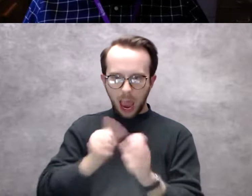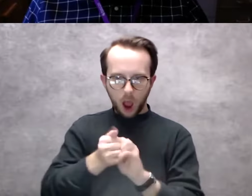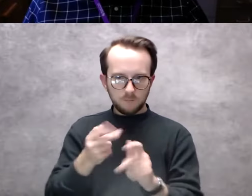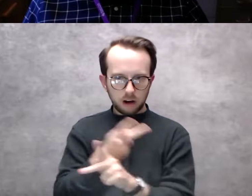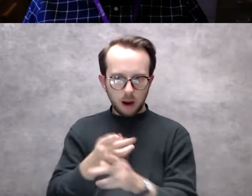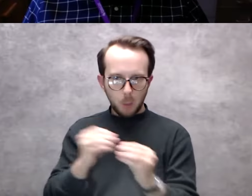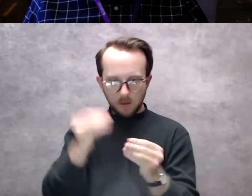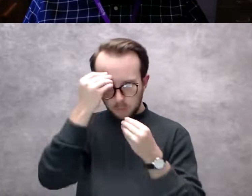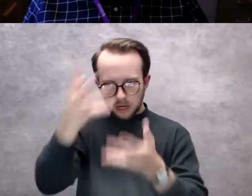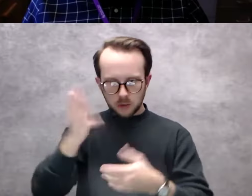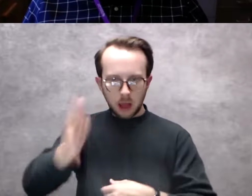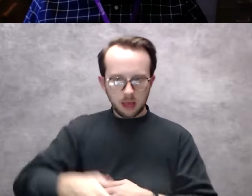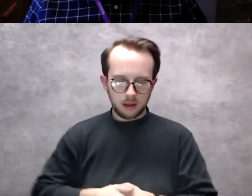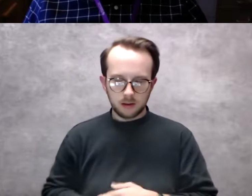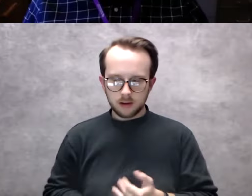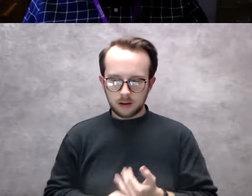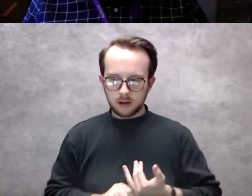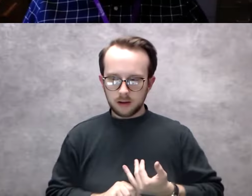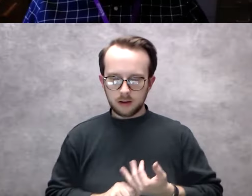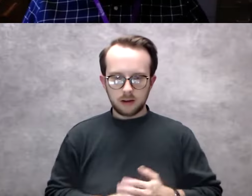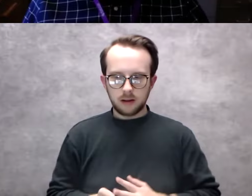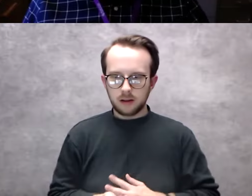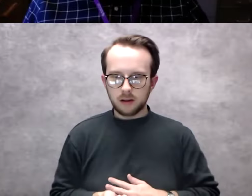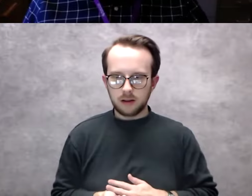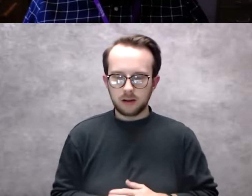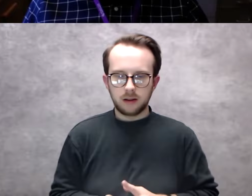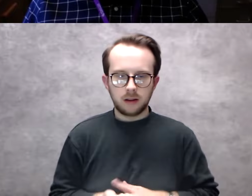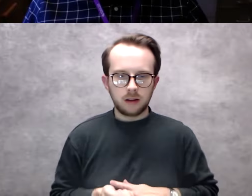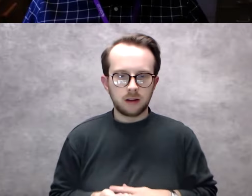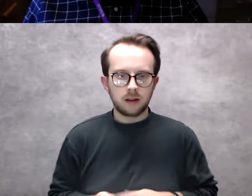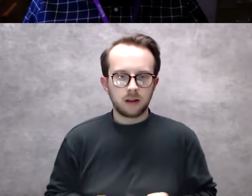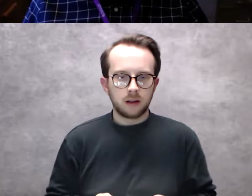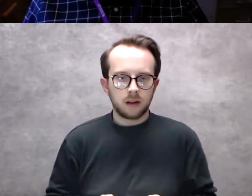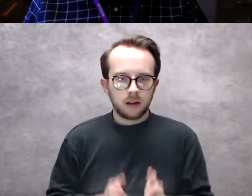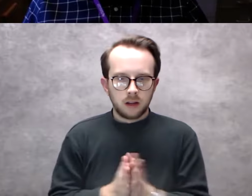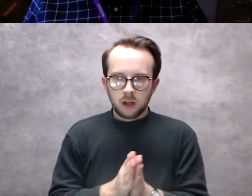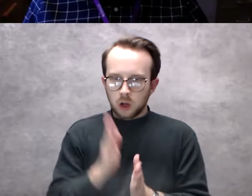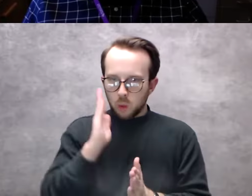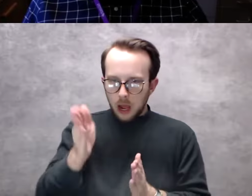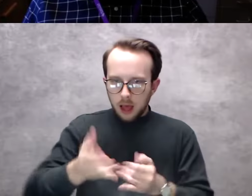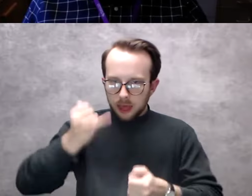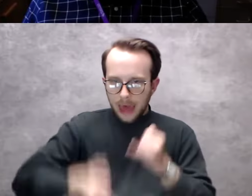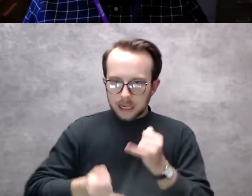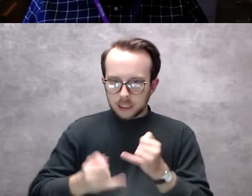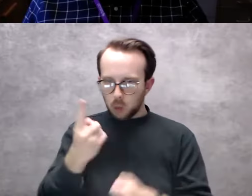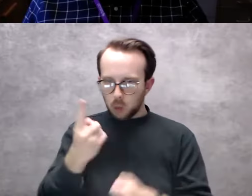our follow-up email. Great. So we'll just finish up with one question. It